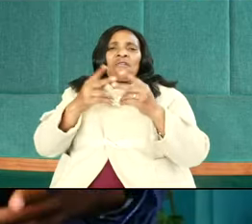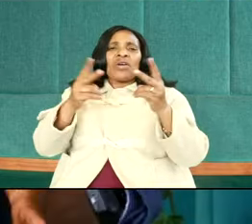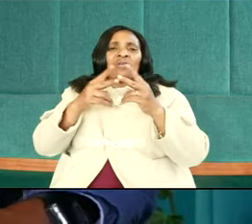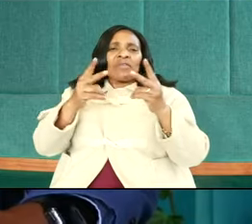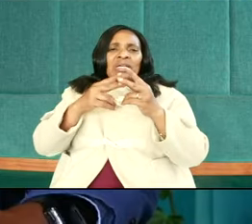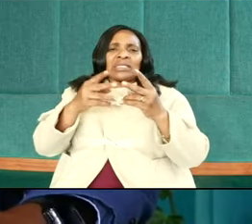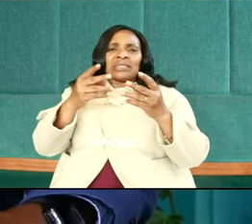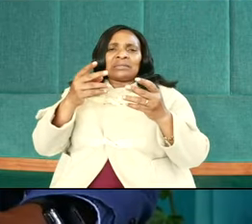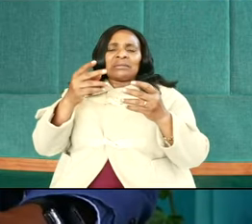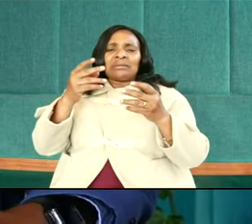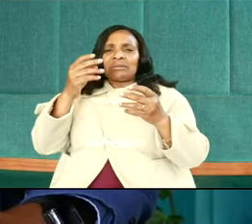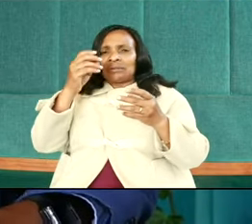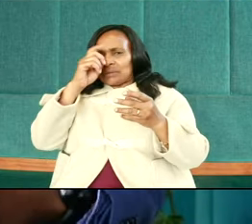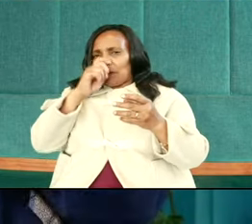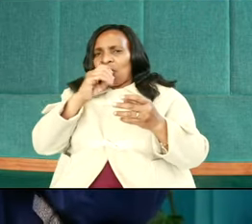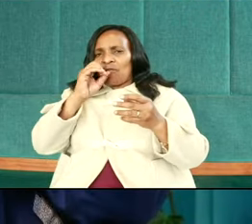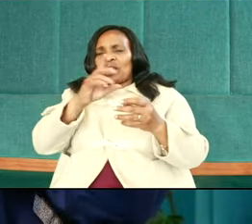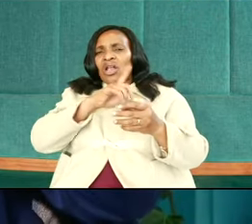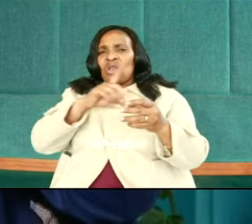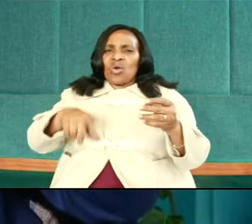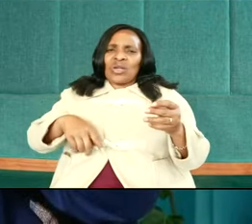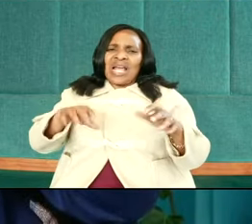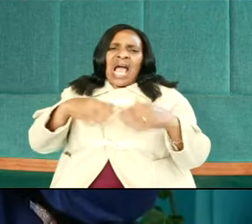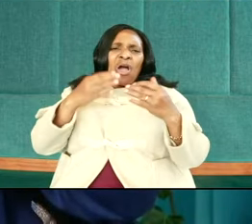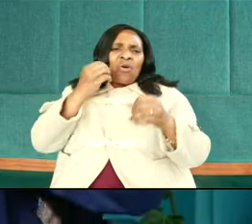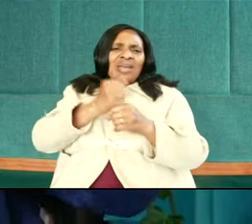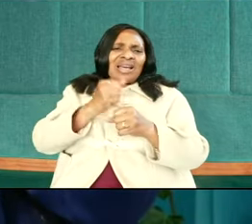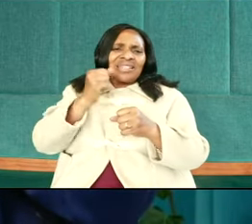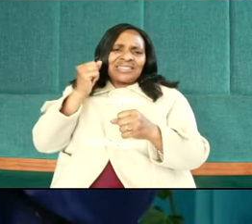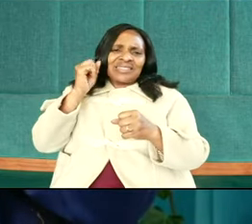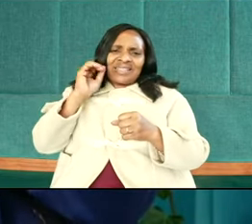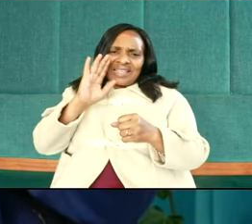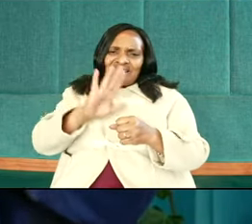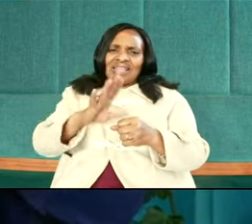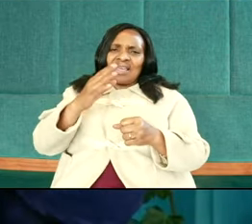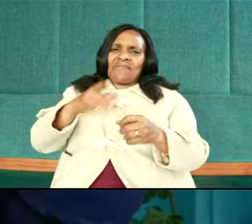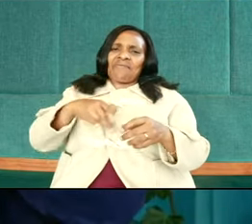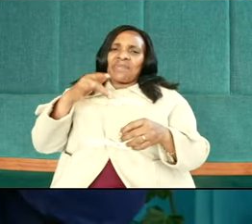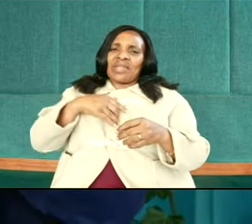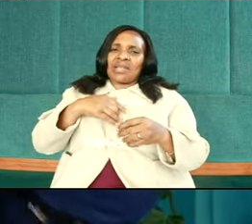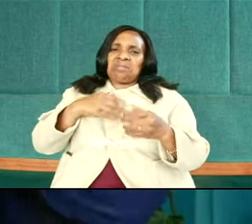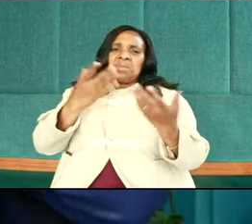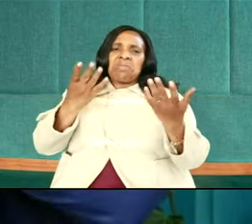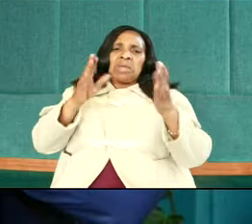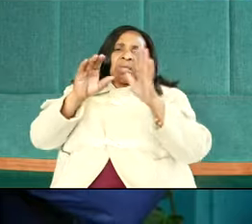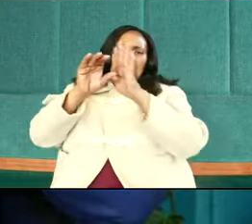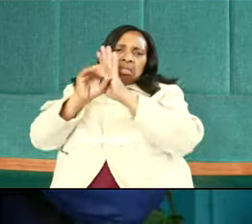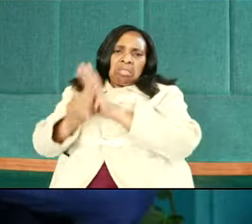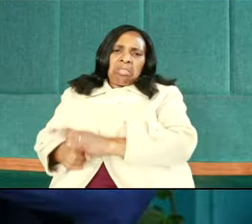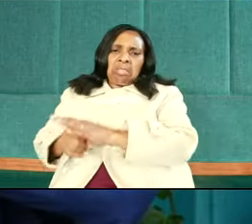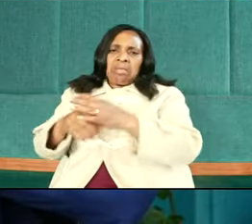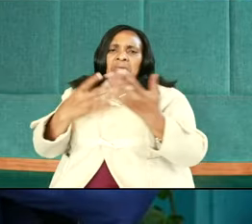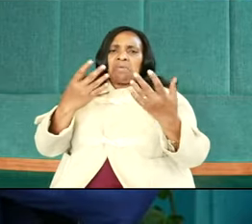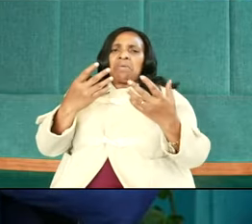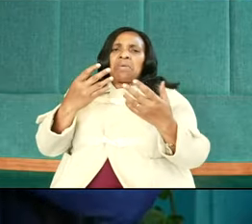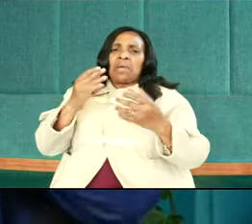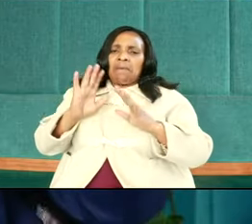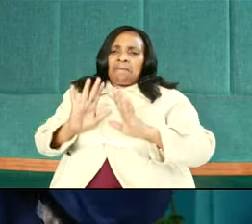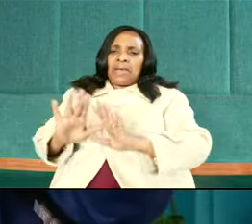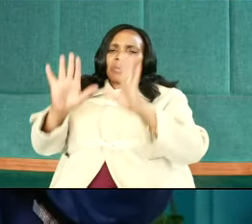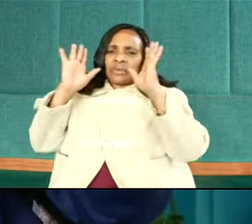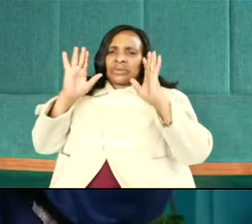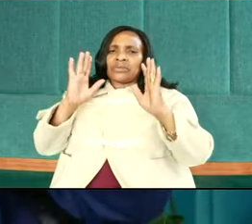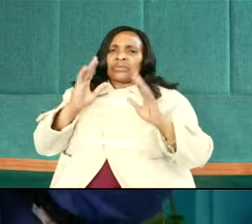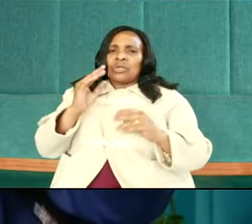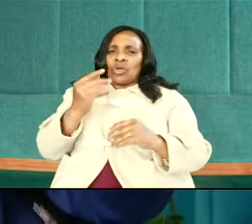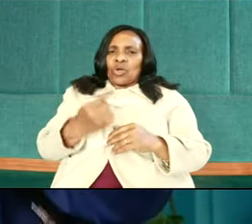zealous for the Lord. You know, how does he feel? Is there some sense of abandonment? Is there some sense of loneliness in his